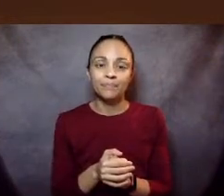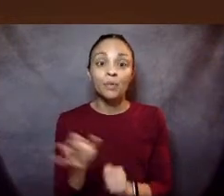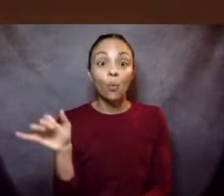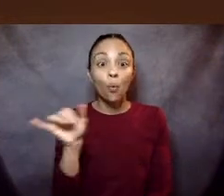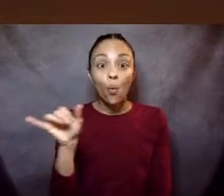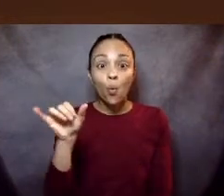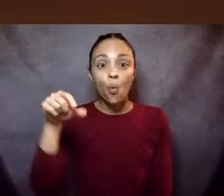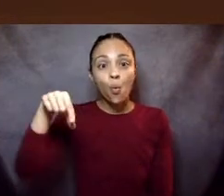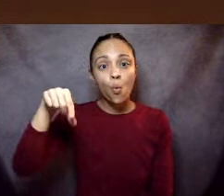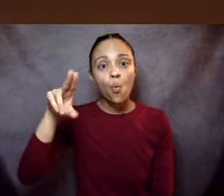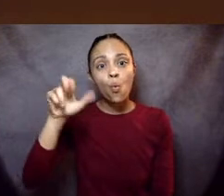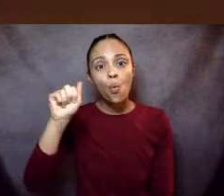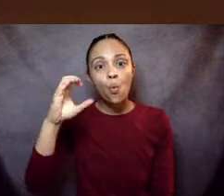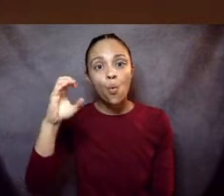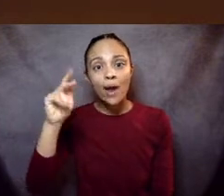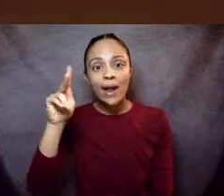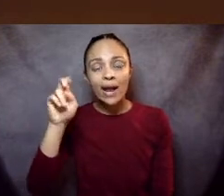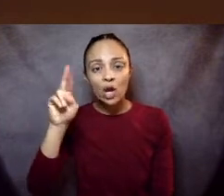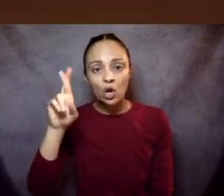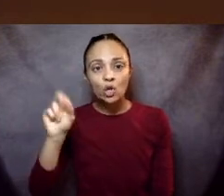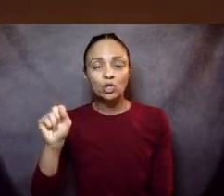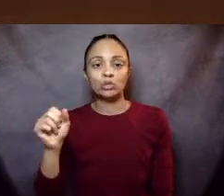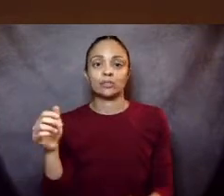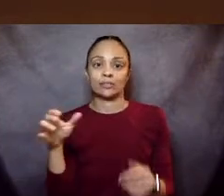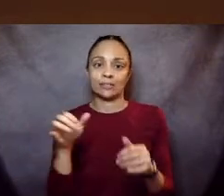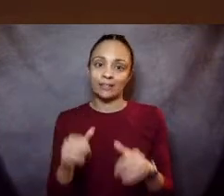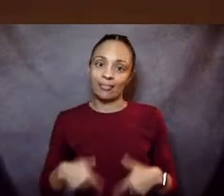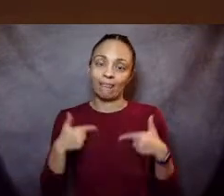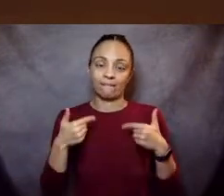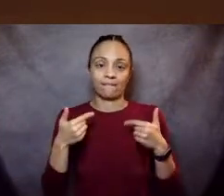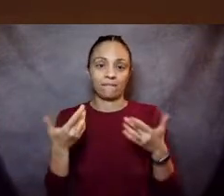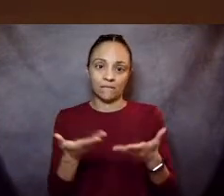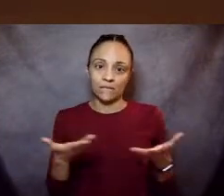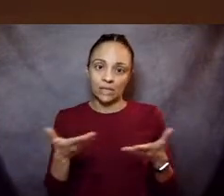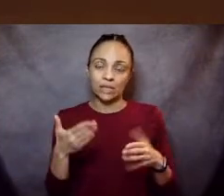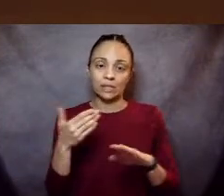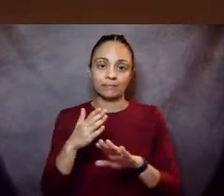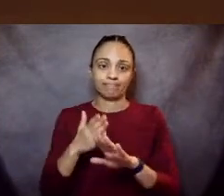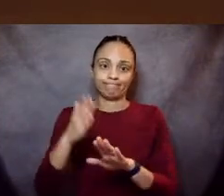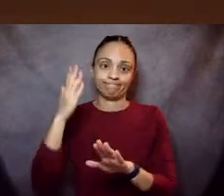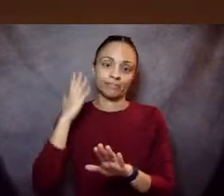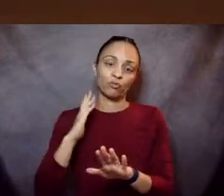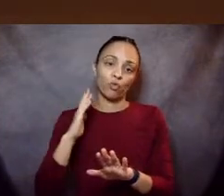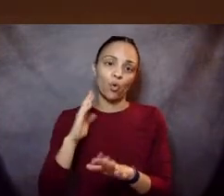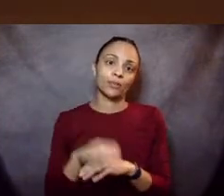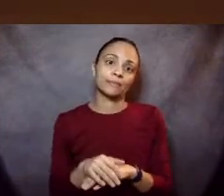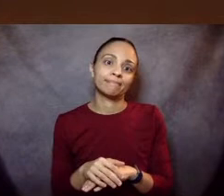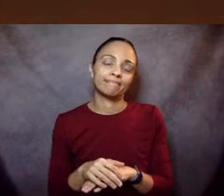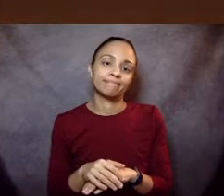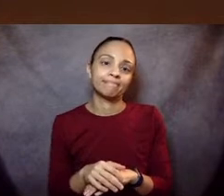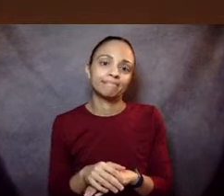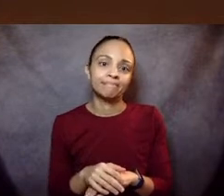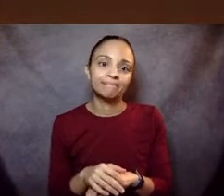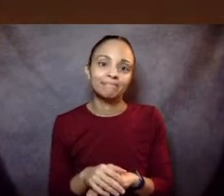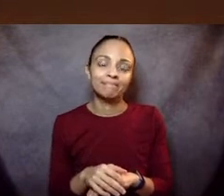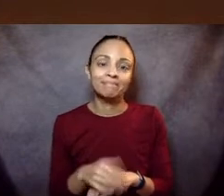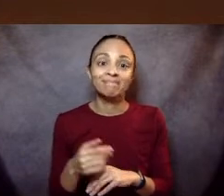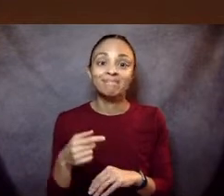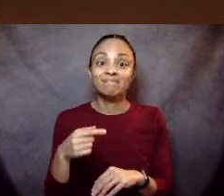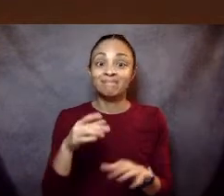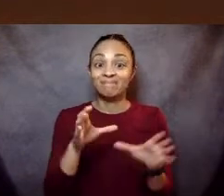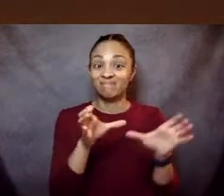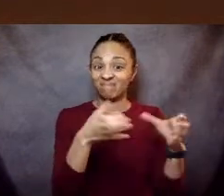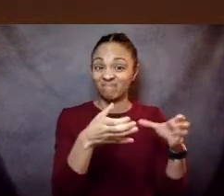England to begin colonies that worshiped in a different way in this part of